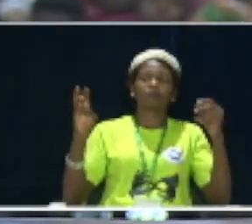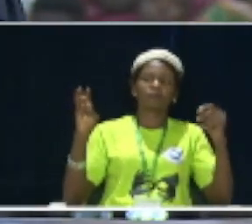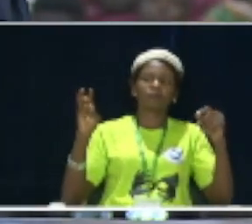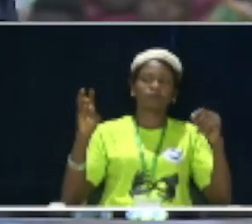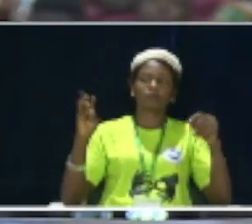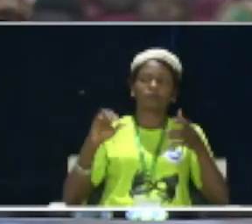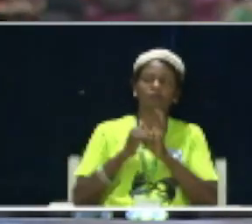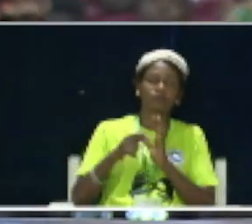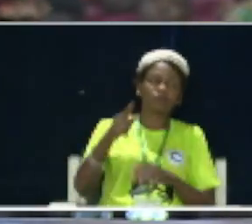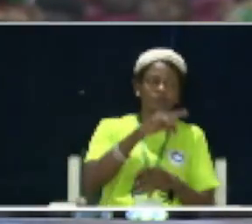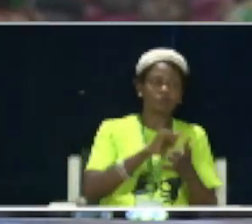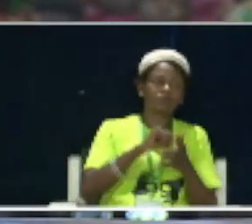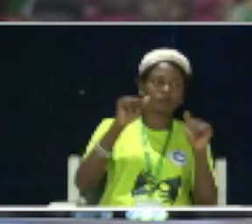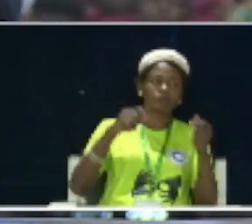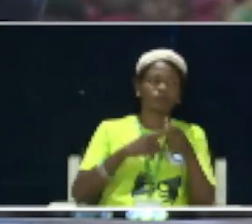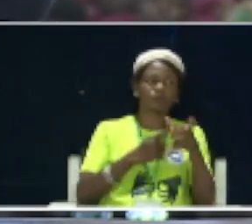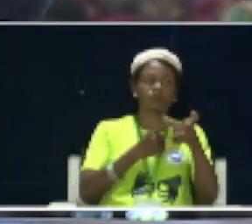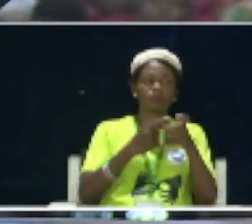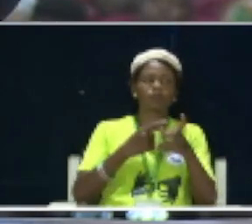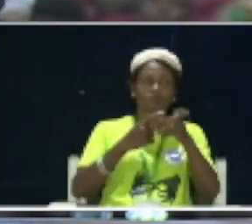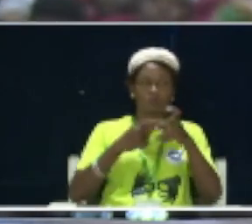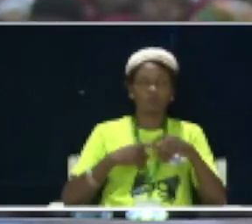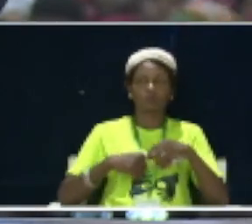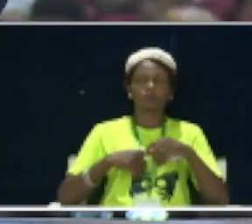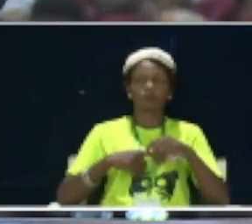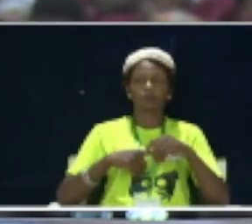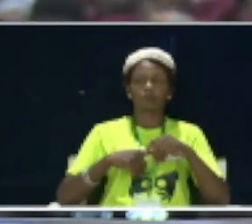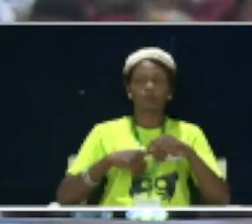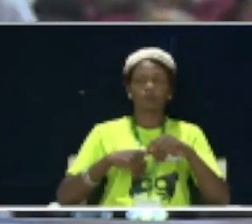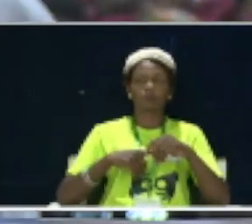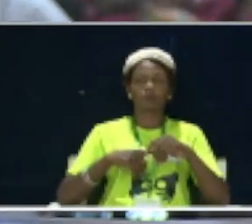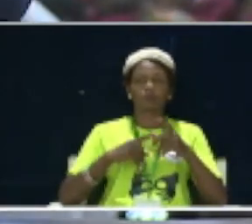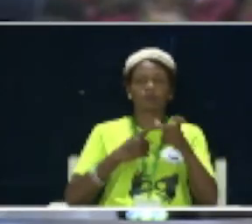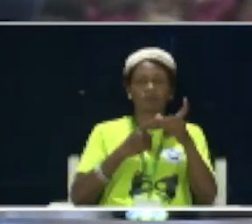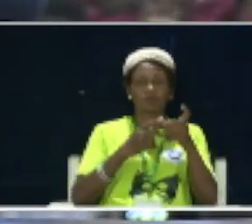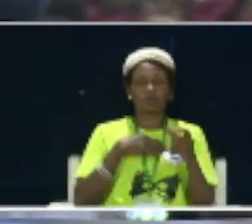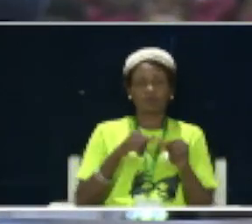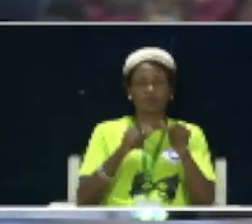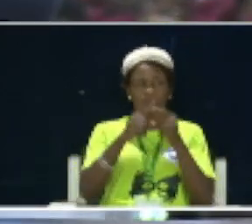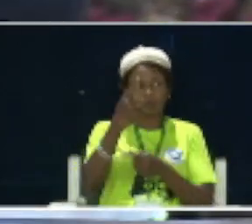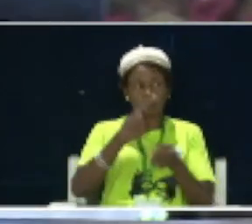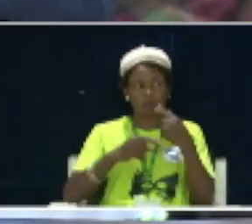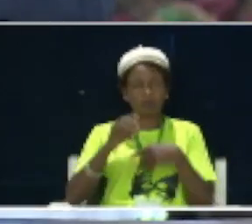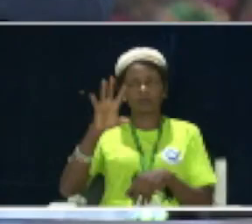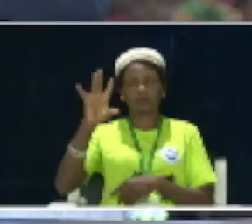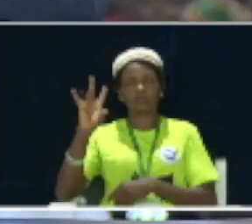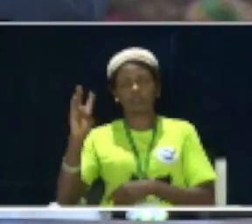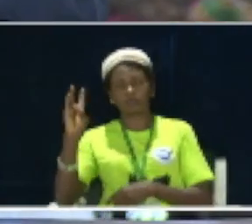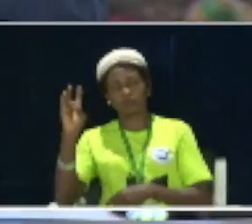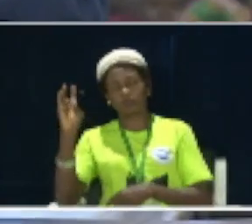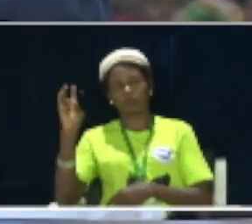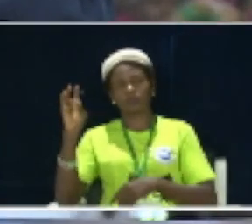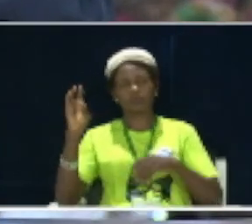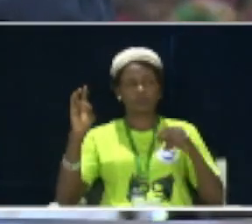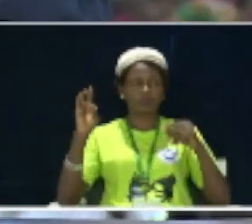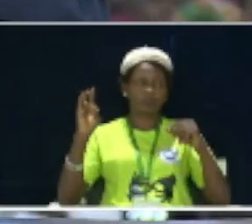Those of you who are able to run, please run. Rick, run and just keep coming. 7.